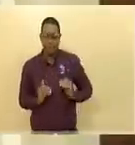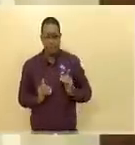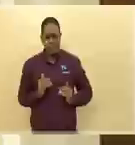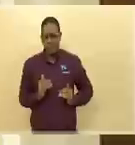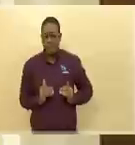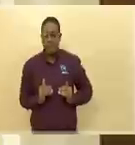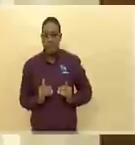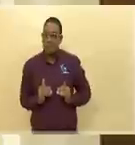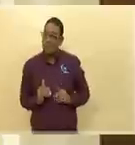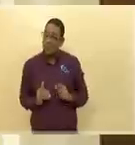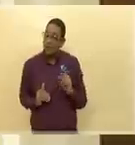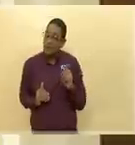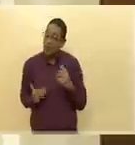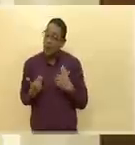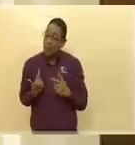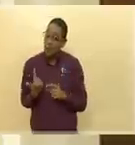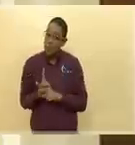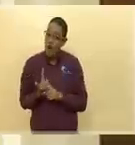to have